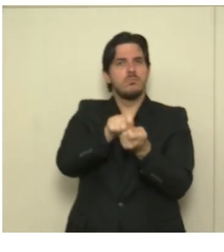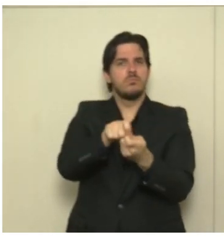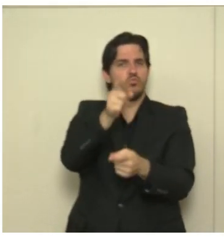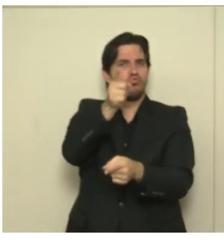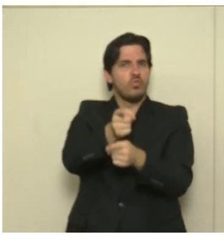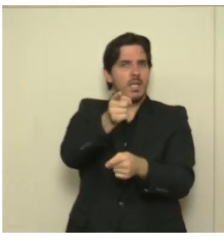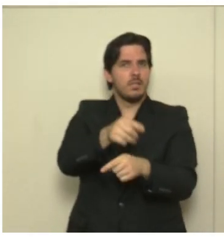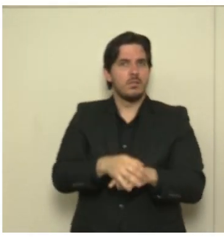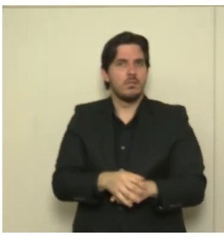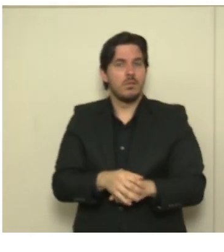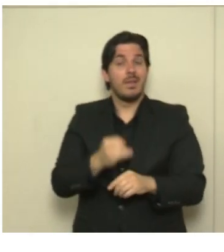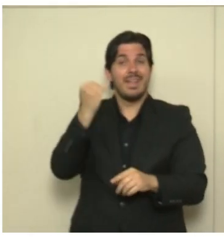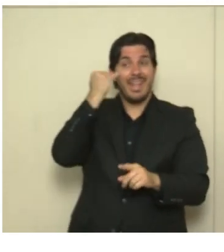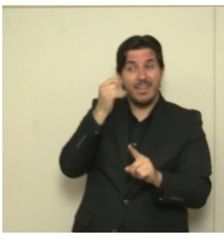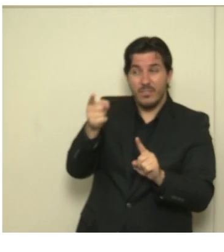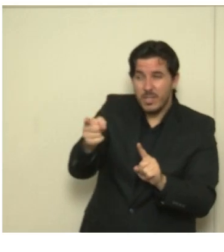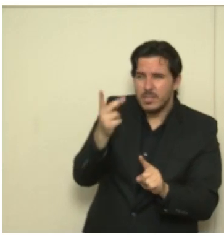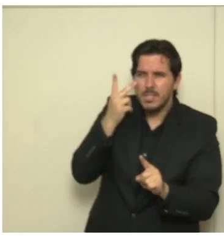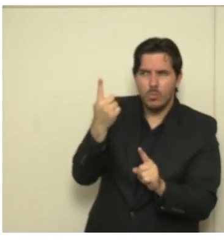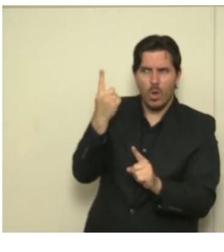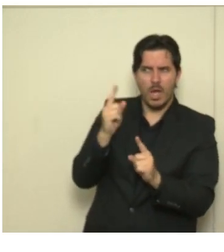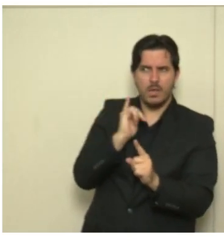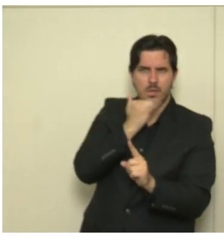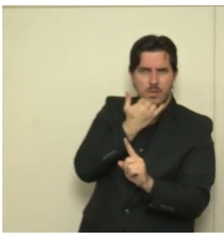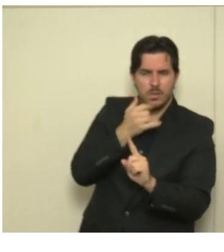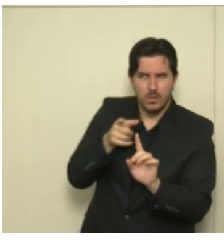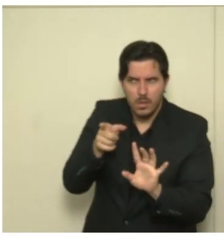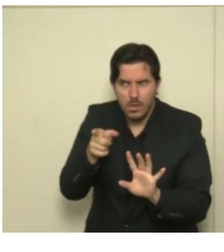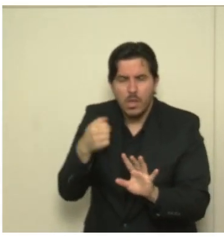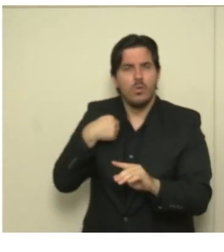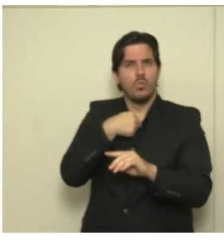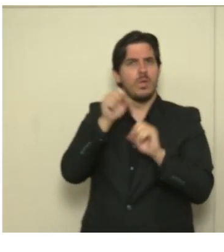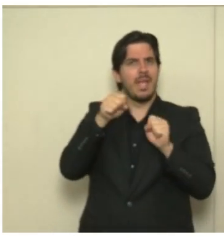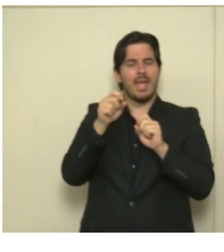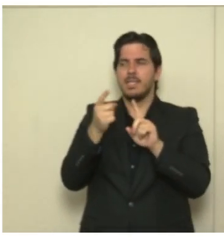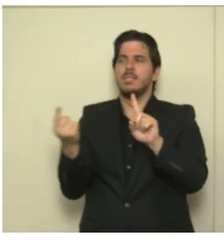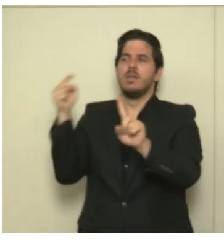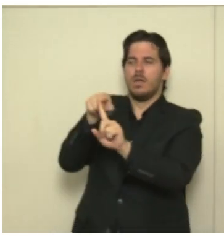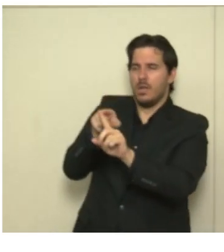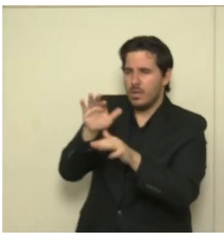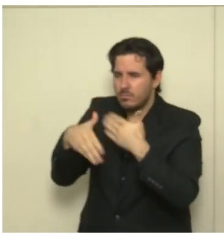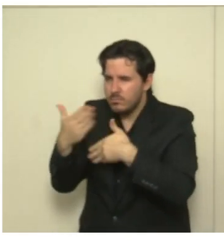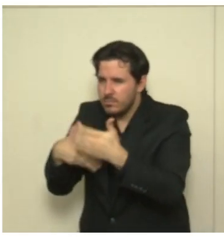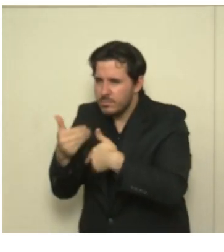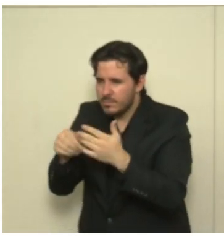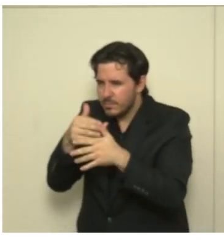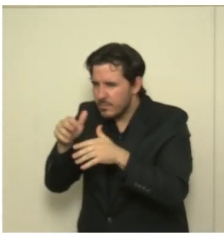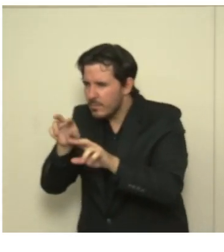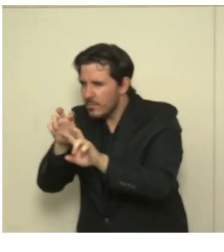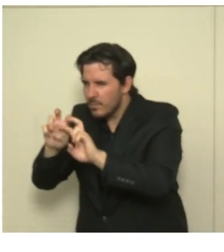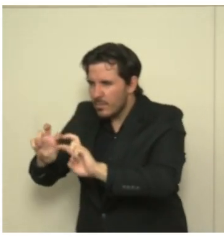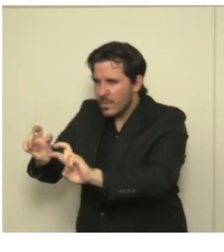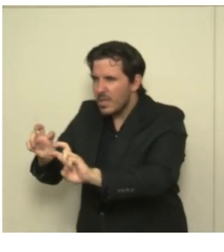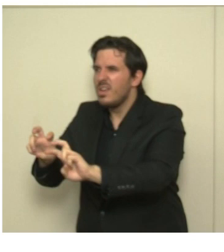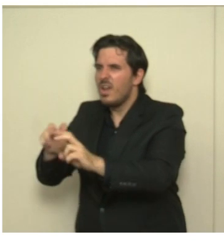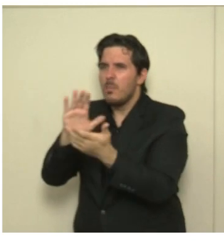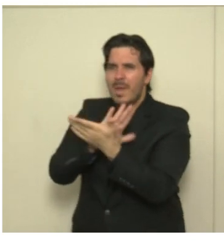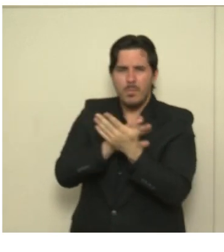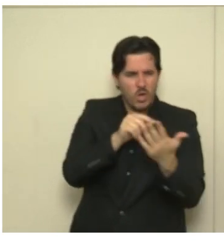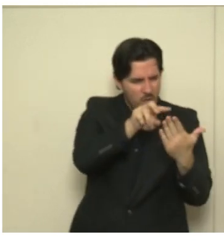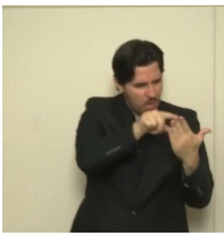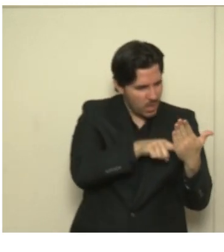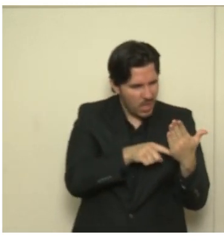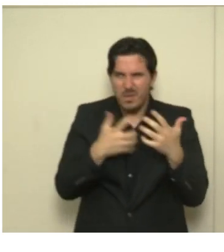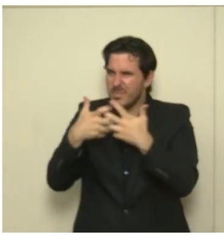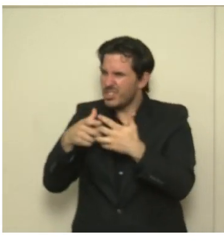to our counting systems were actually to occur, that we can always go back to that paper record and audit those machine results